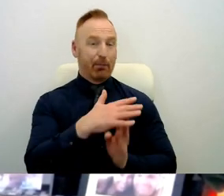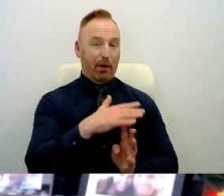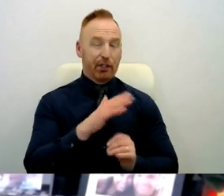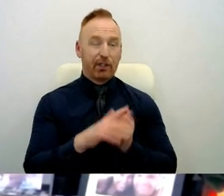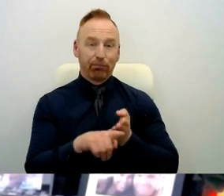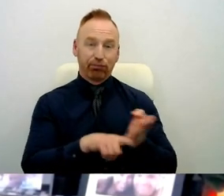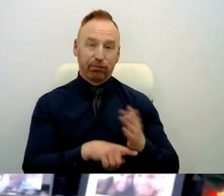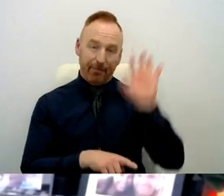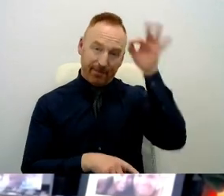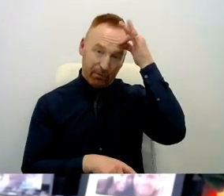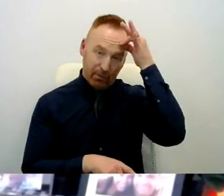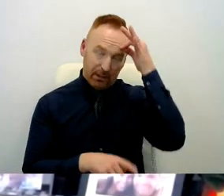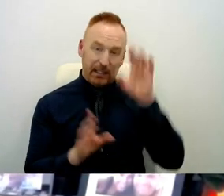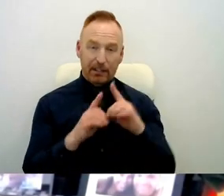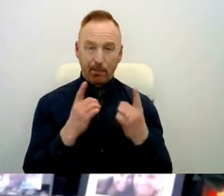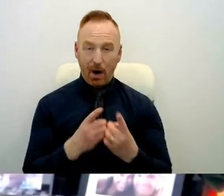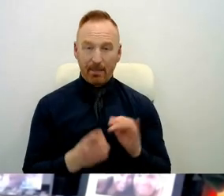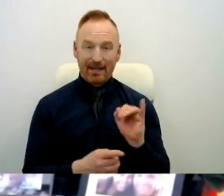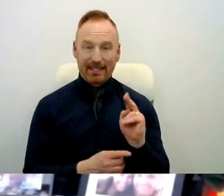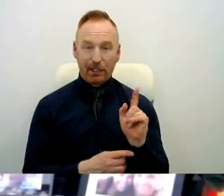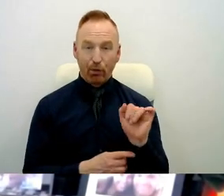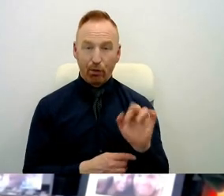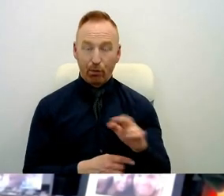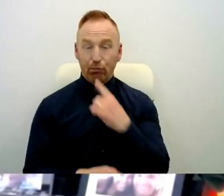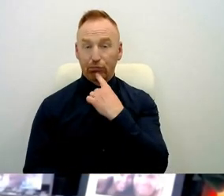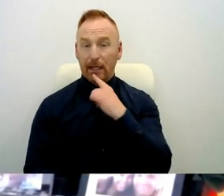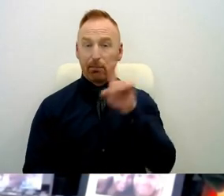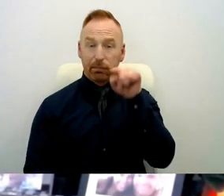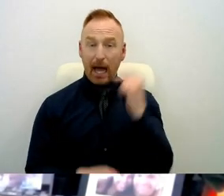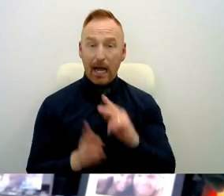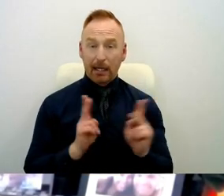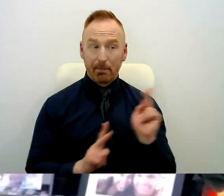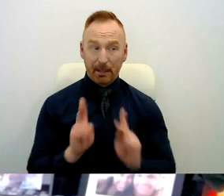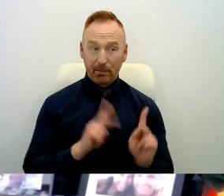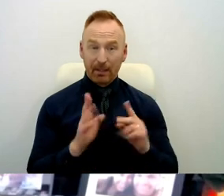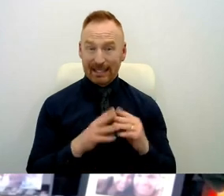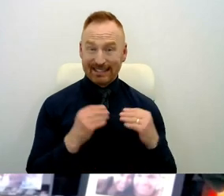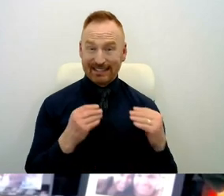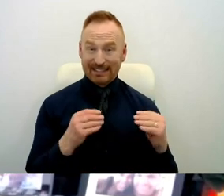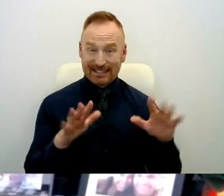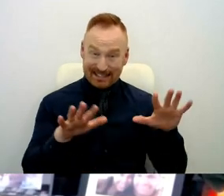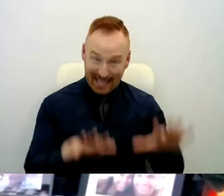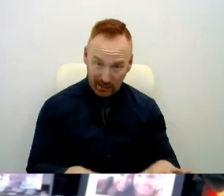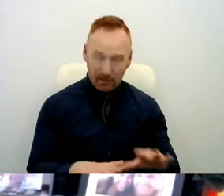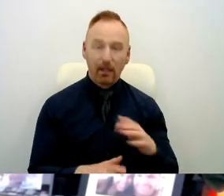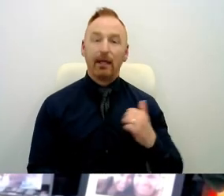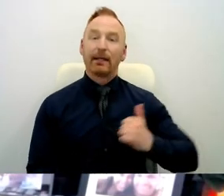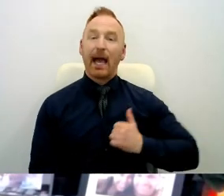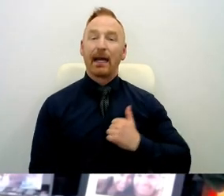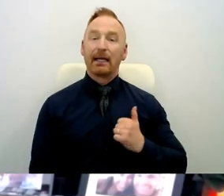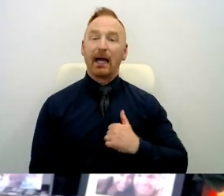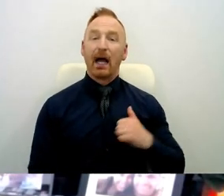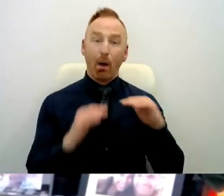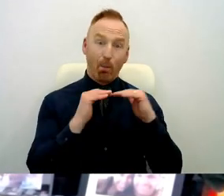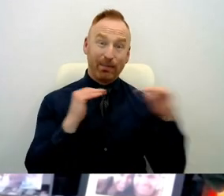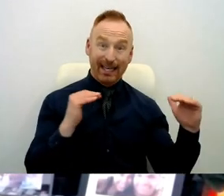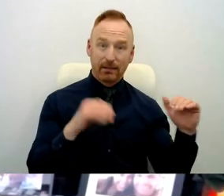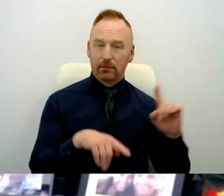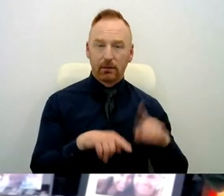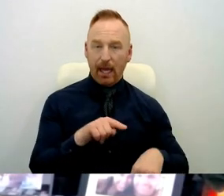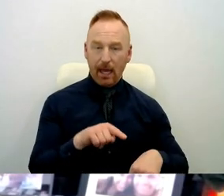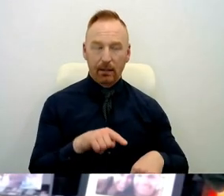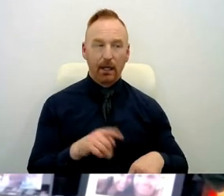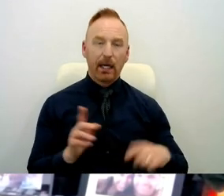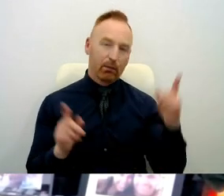Federal Department of the Interior was saying that Blacks should not be allowed to settle in the Canadian Plains, and it was opposed